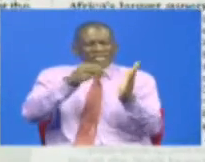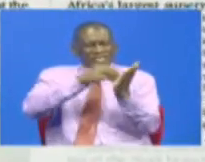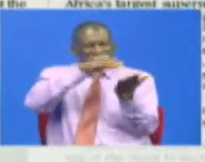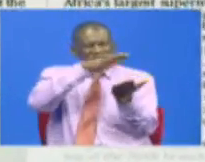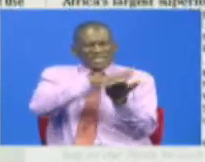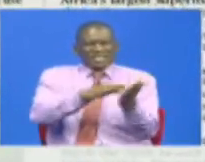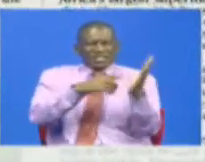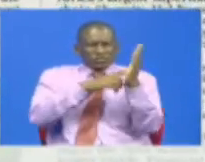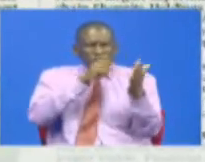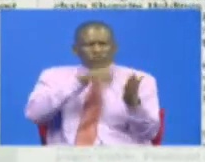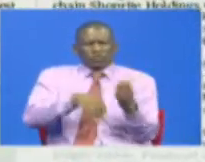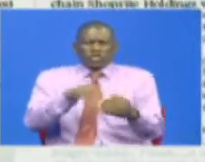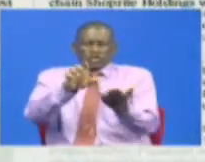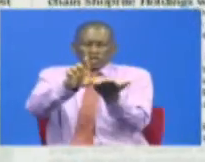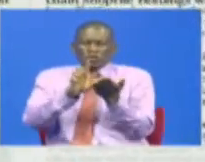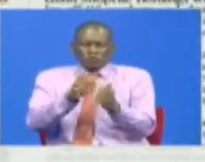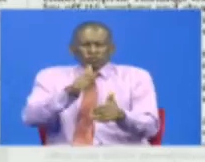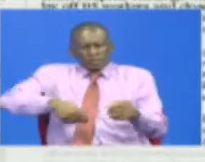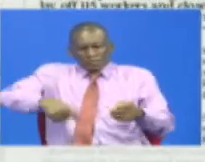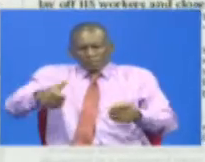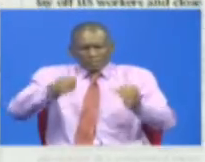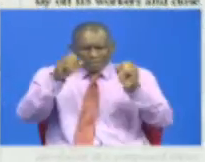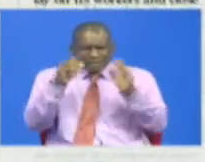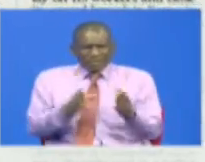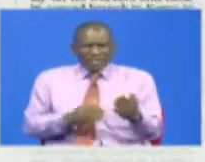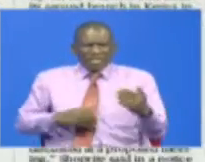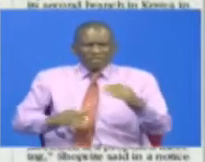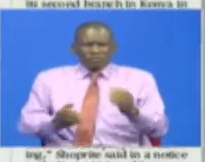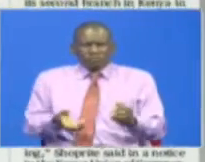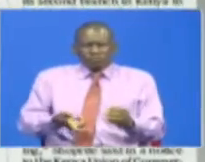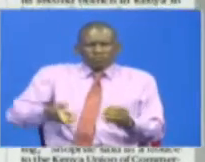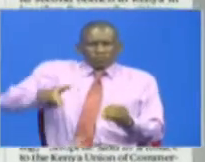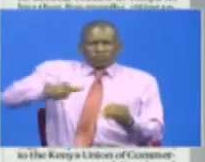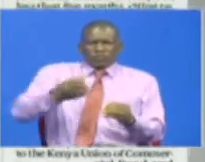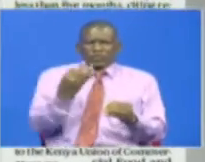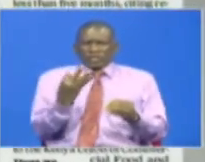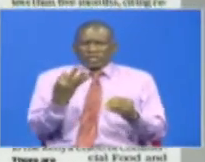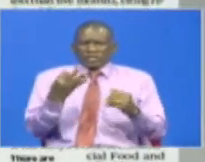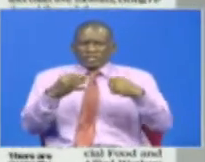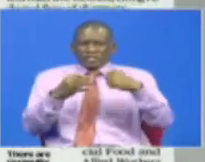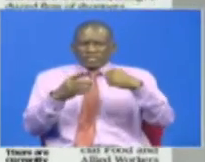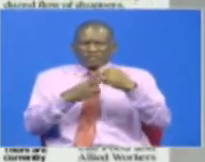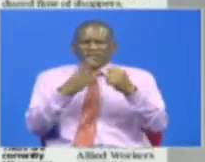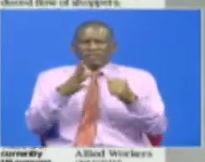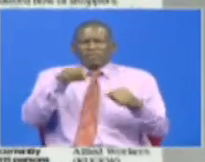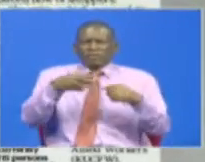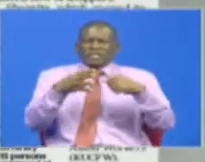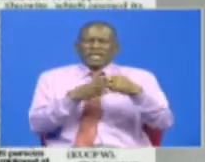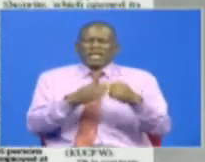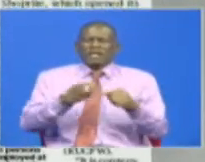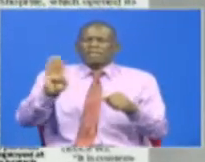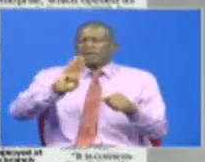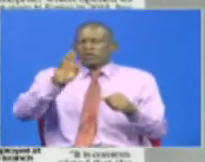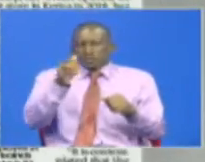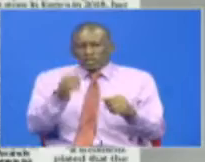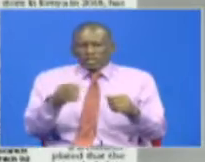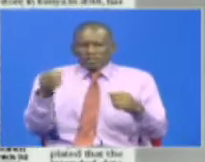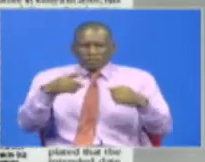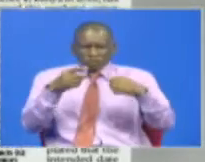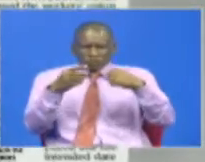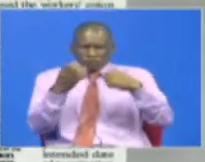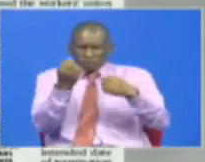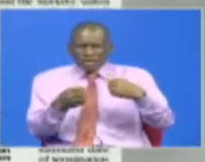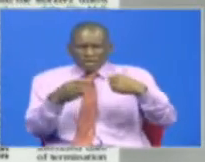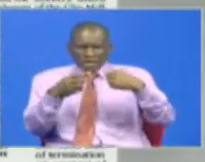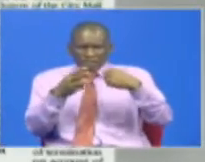non-performing loans rose to 379.9 billion shillings in June, up from